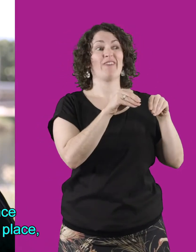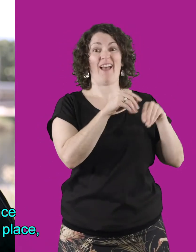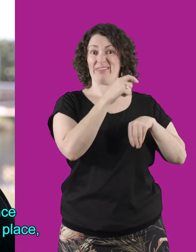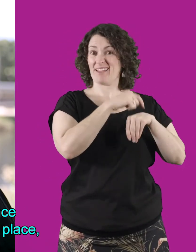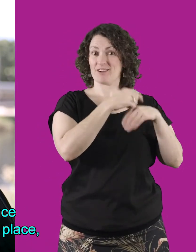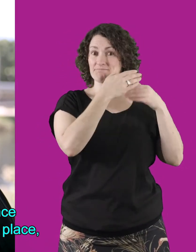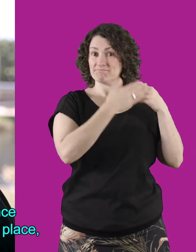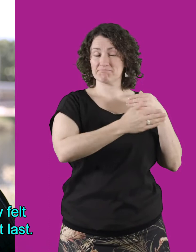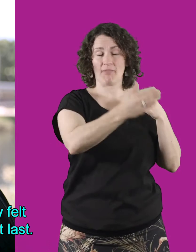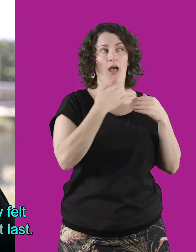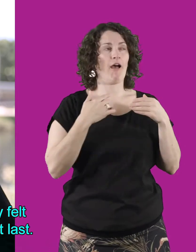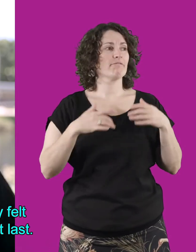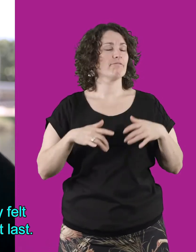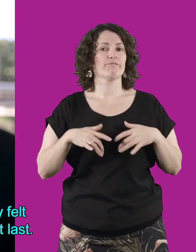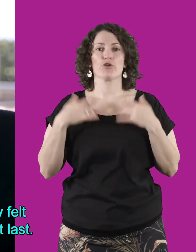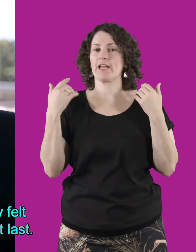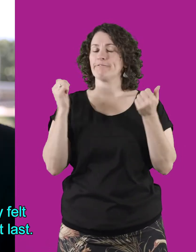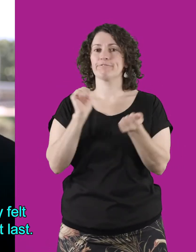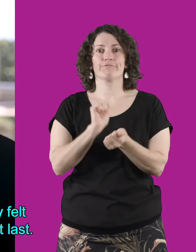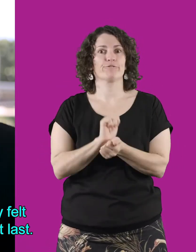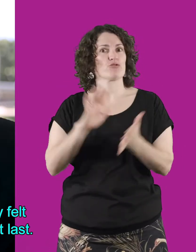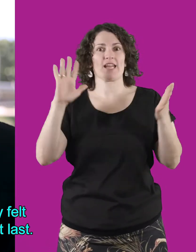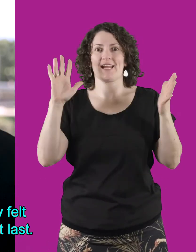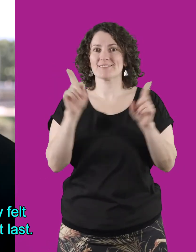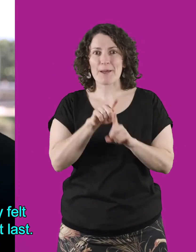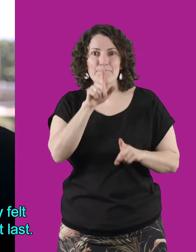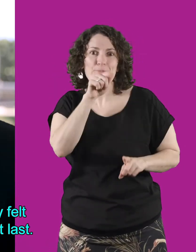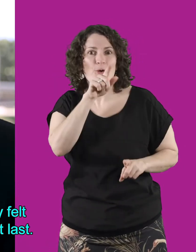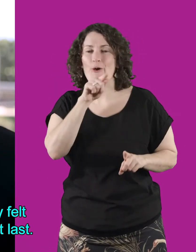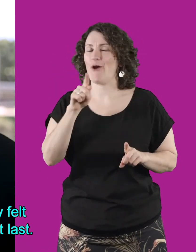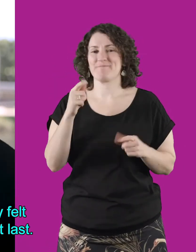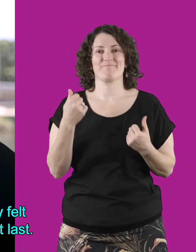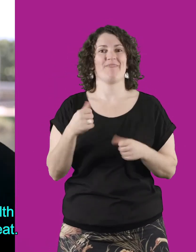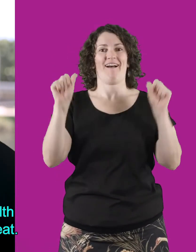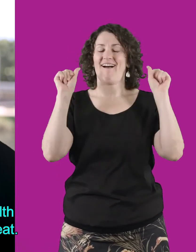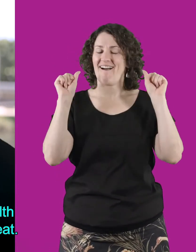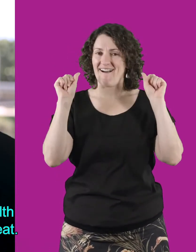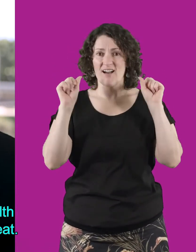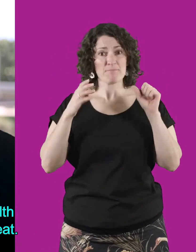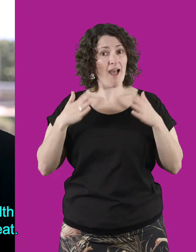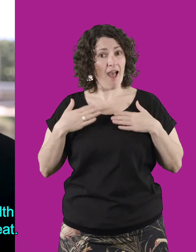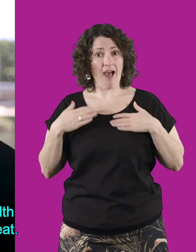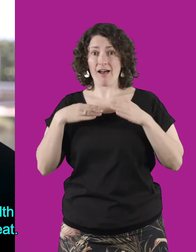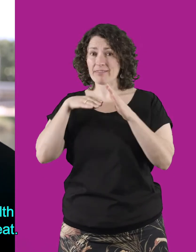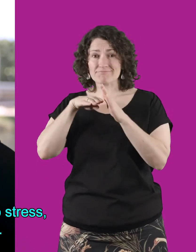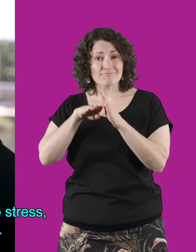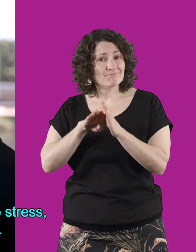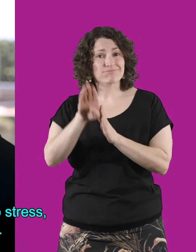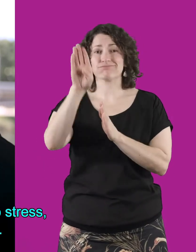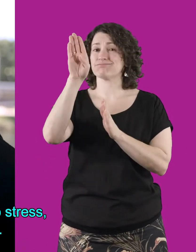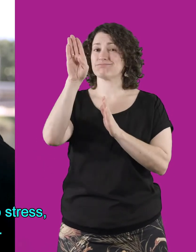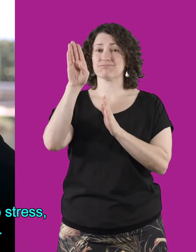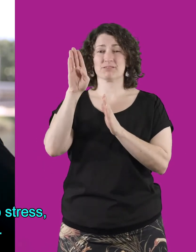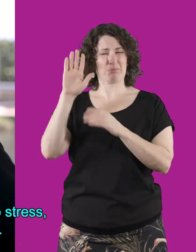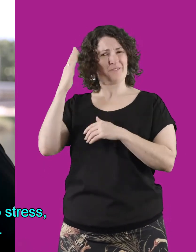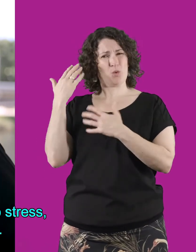I've been in that place, I have actually felt free as a bird at last. And my health has been great. I have